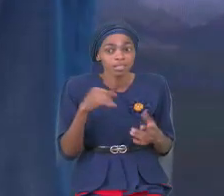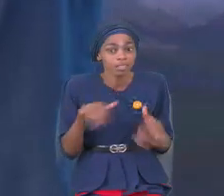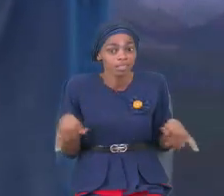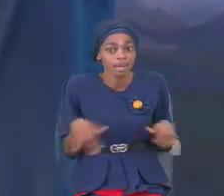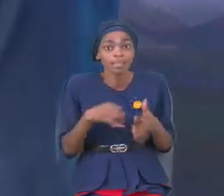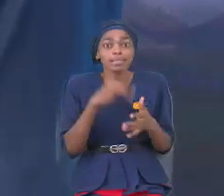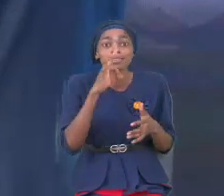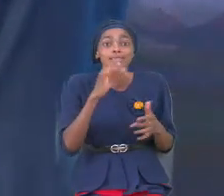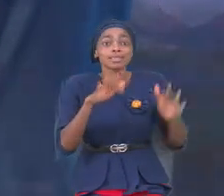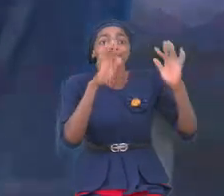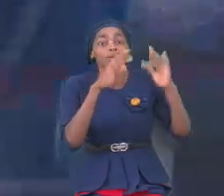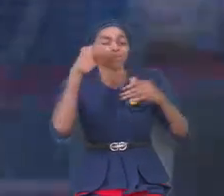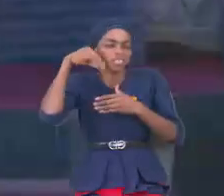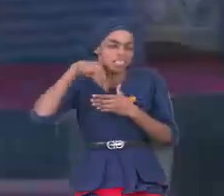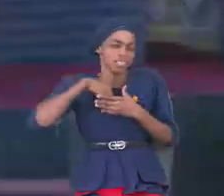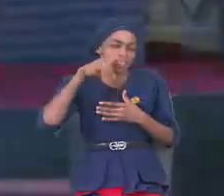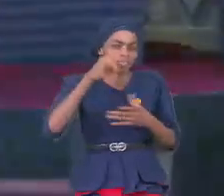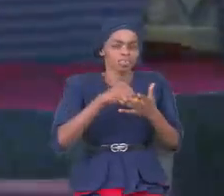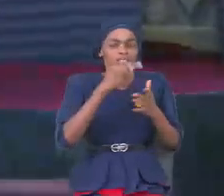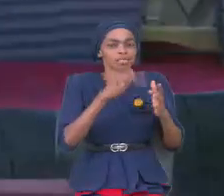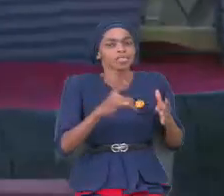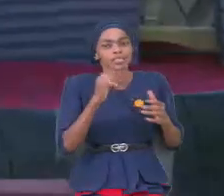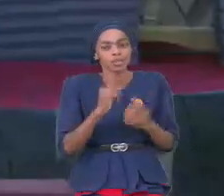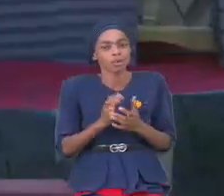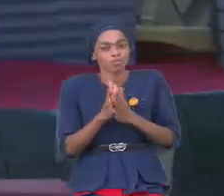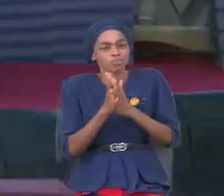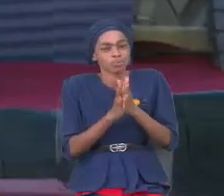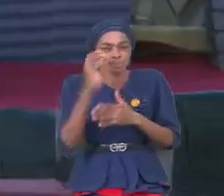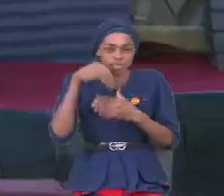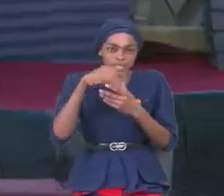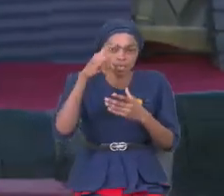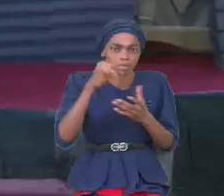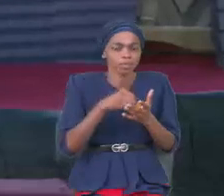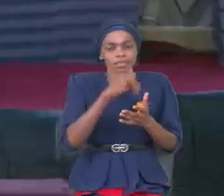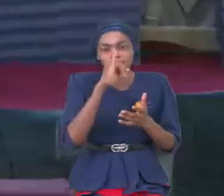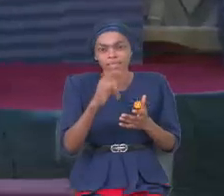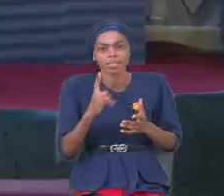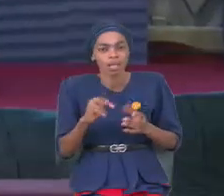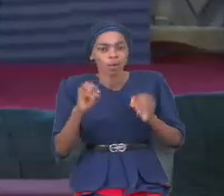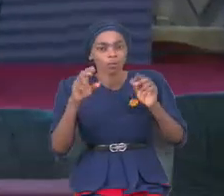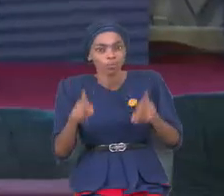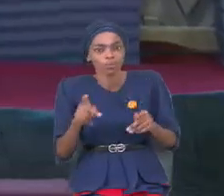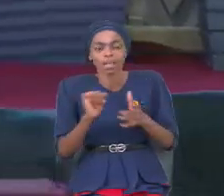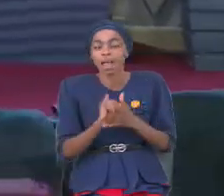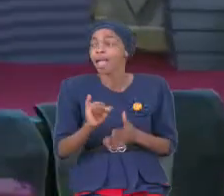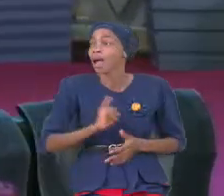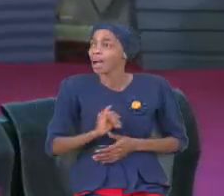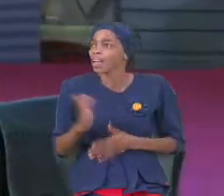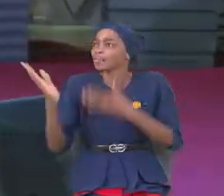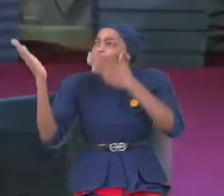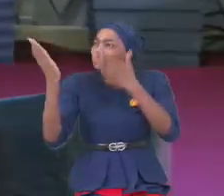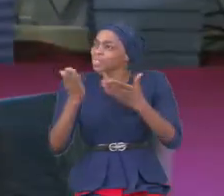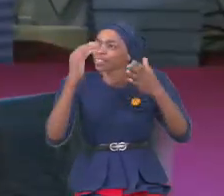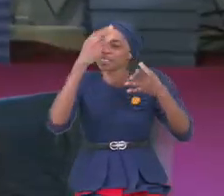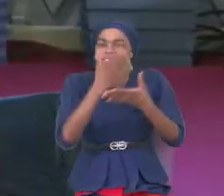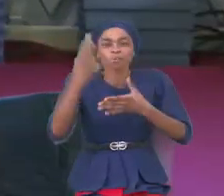the opportunity and the excitement? I'm bringing somebody back home into the fold that will give you, it